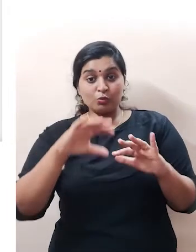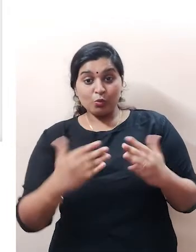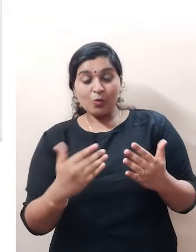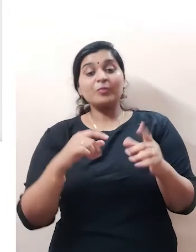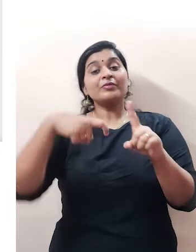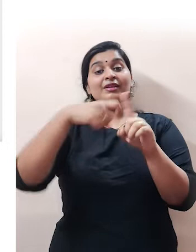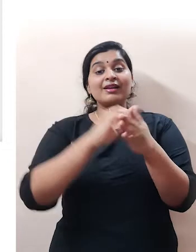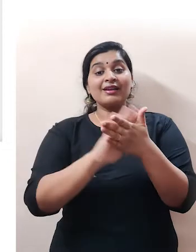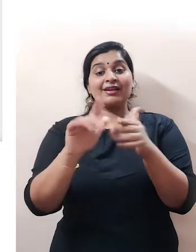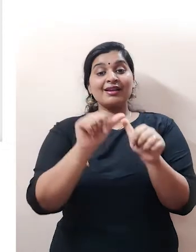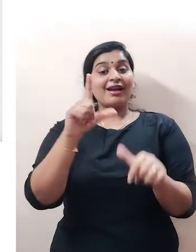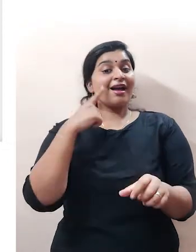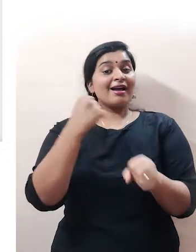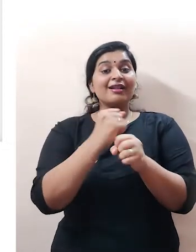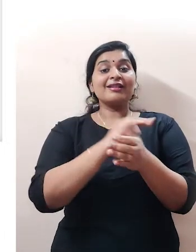Japanese woodcuts.